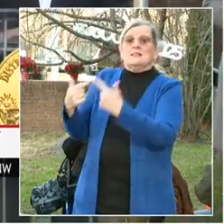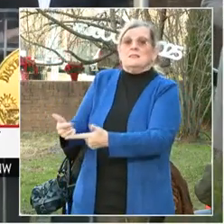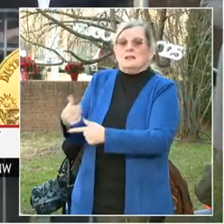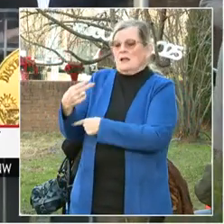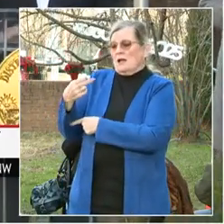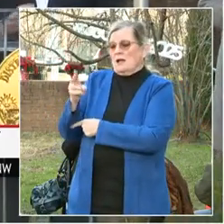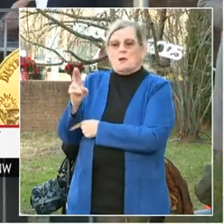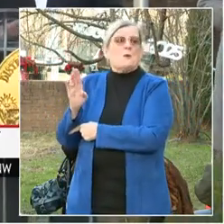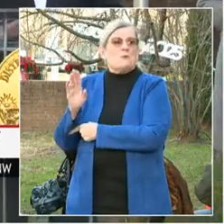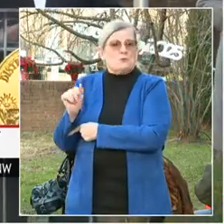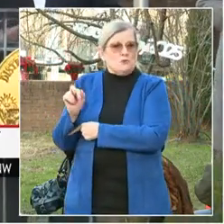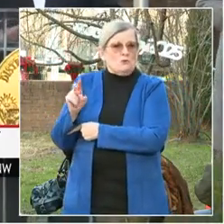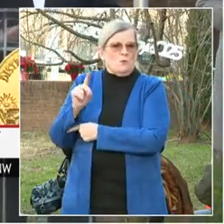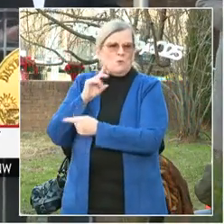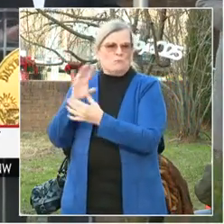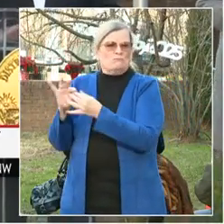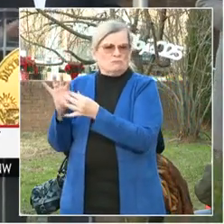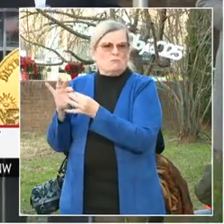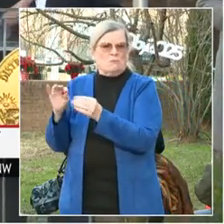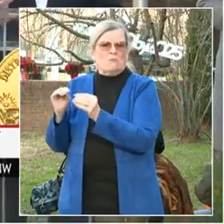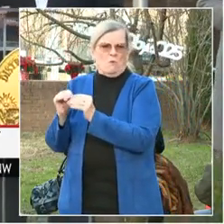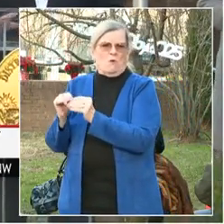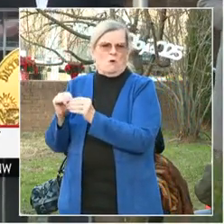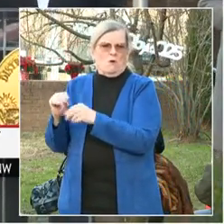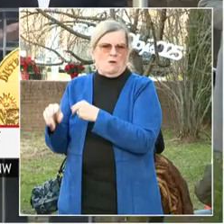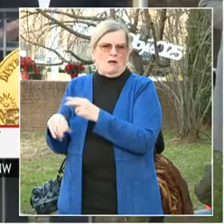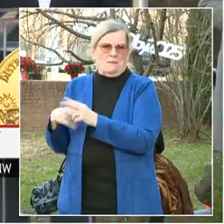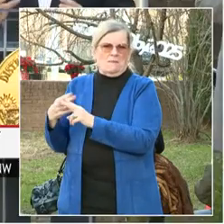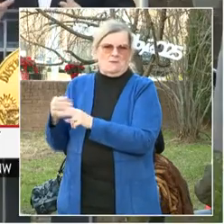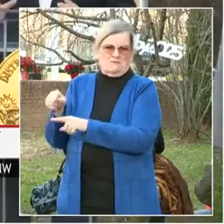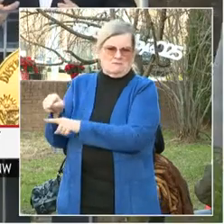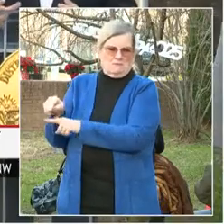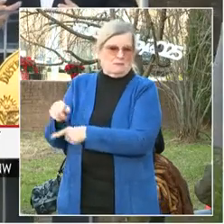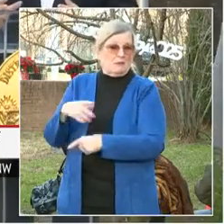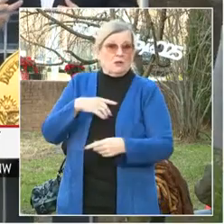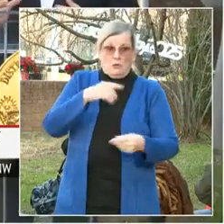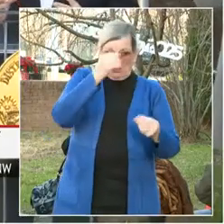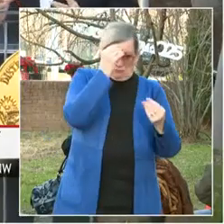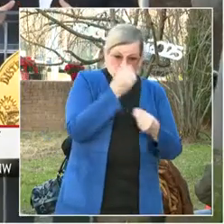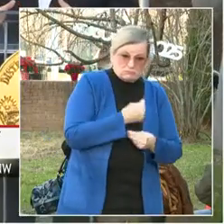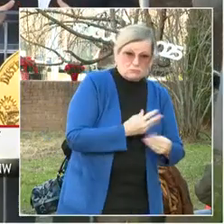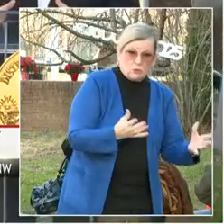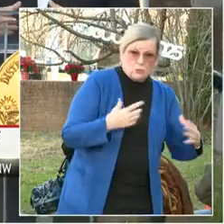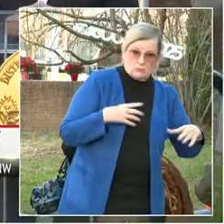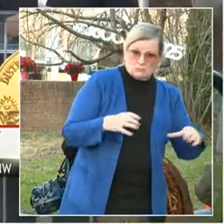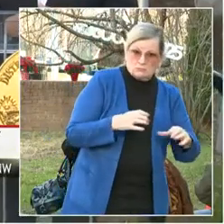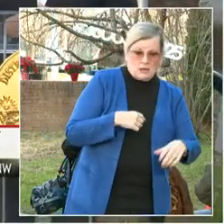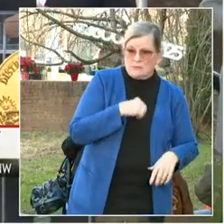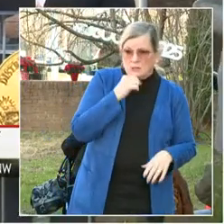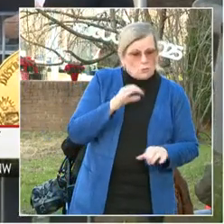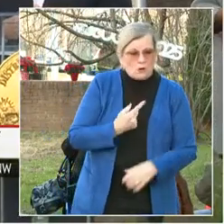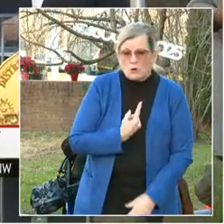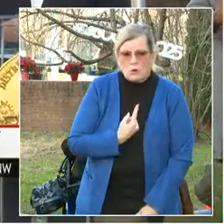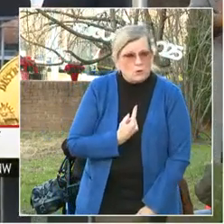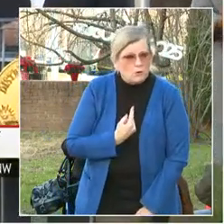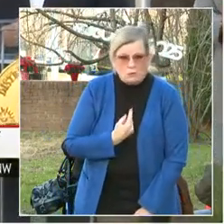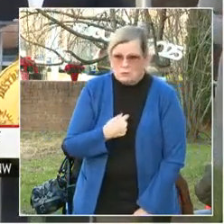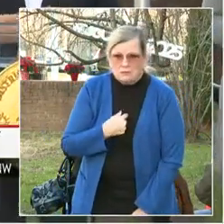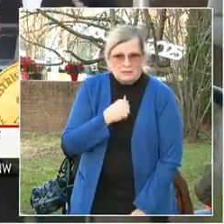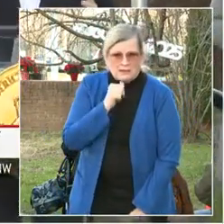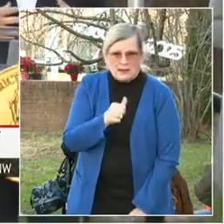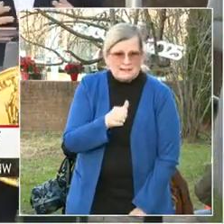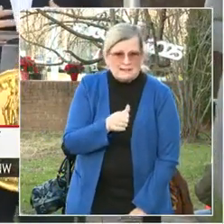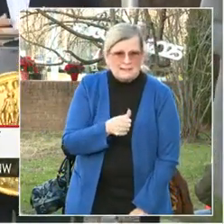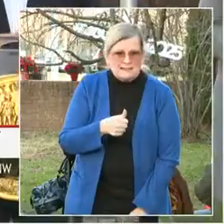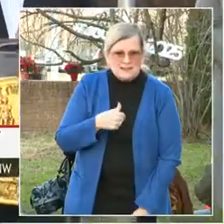Creek West. And I'd also like to say that we don't do any of this alone. So we do this, what I convened when I became deputy mayor was the